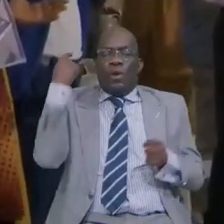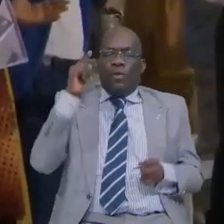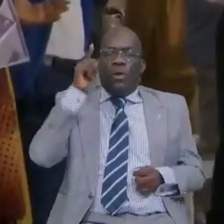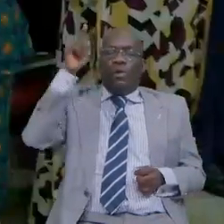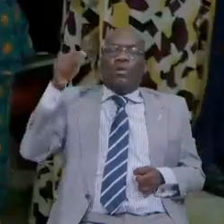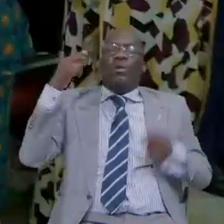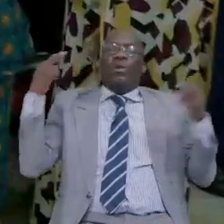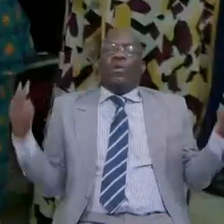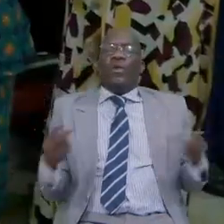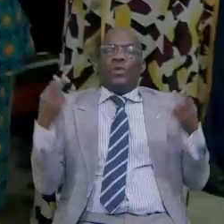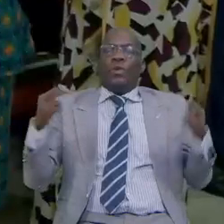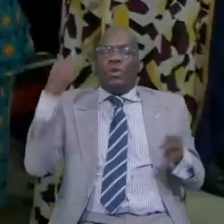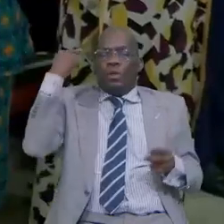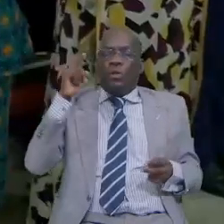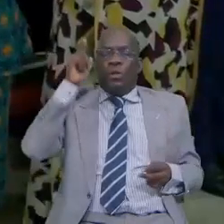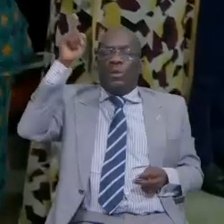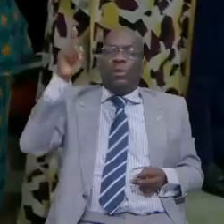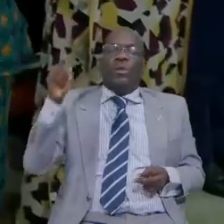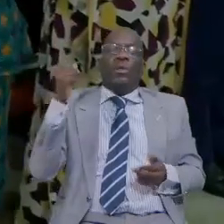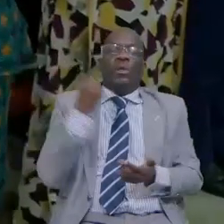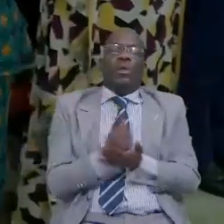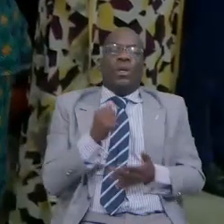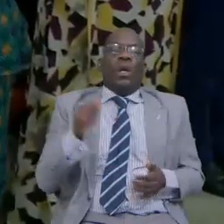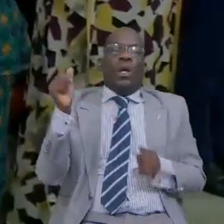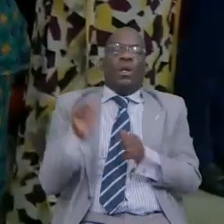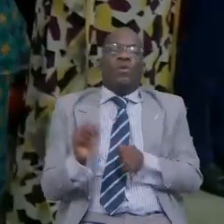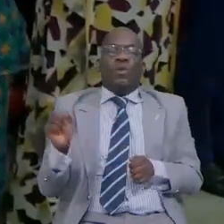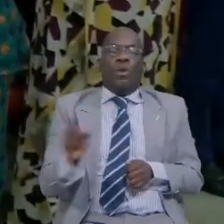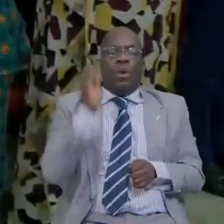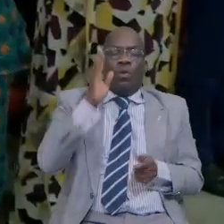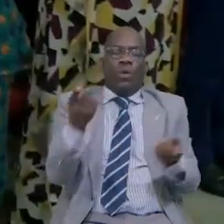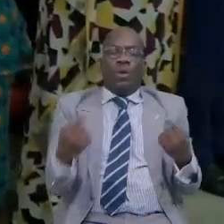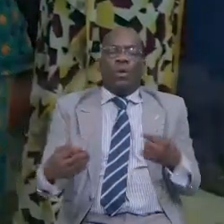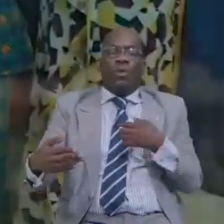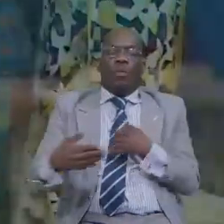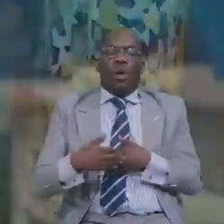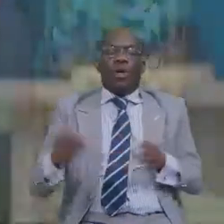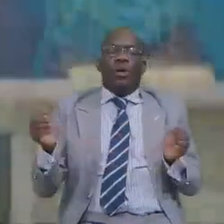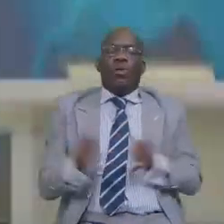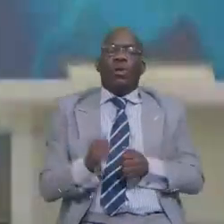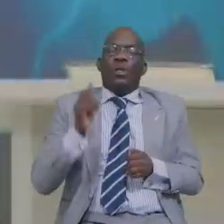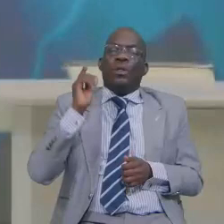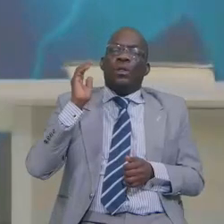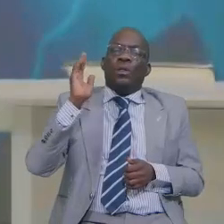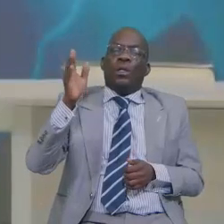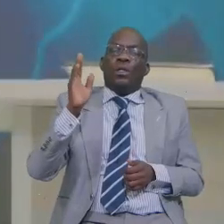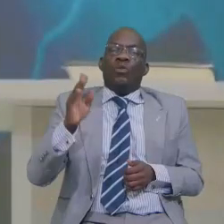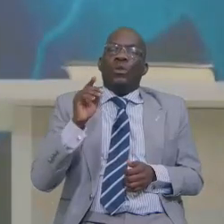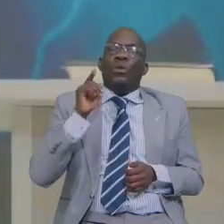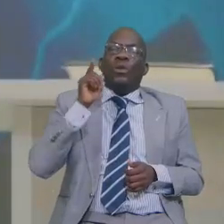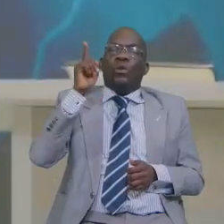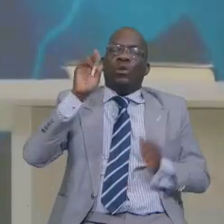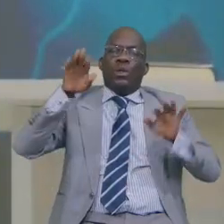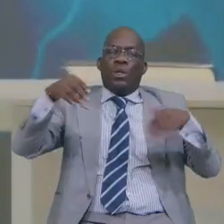victorious for you, and everyone will come back with testimony. You gave me, I